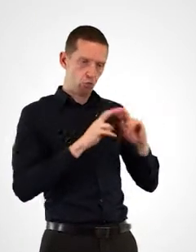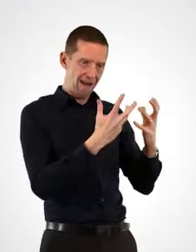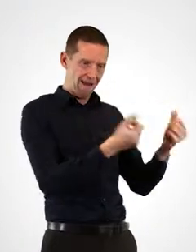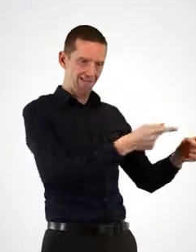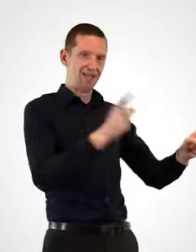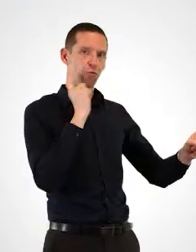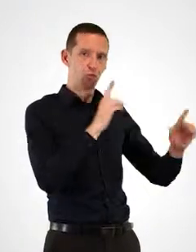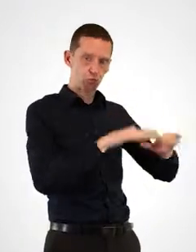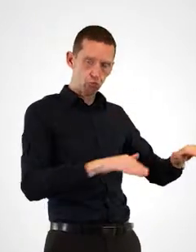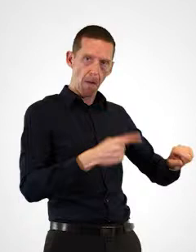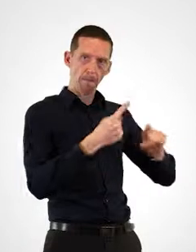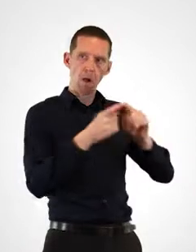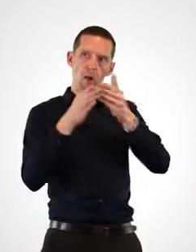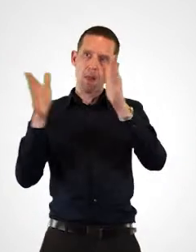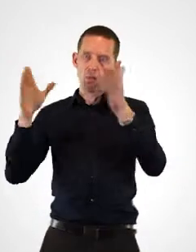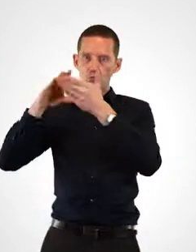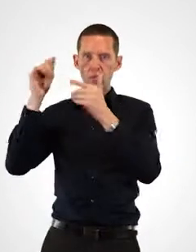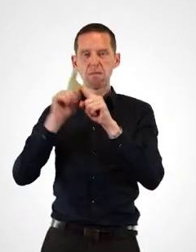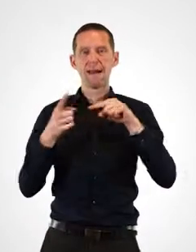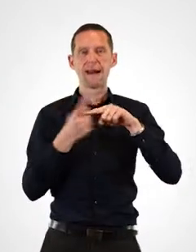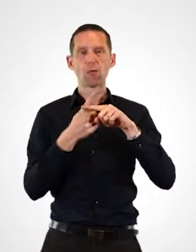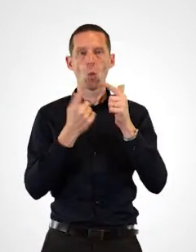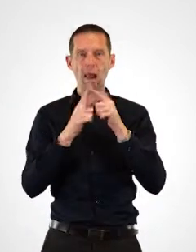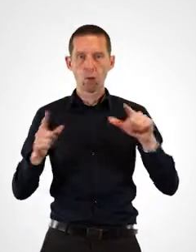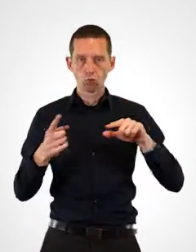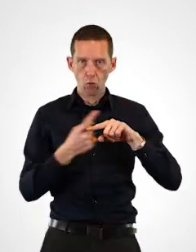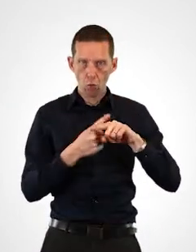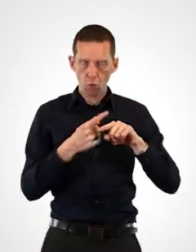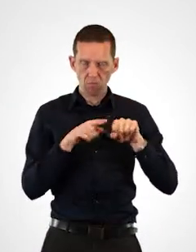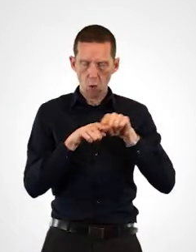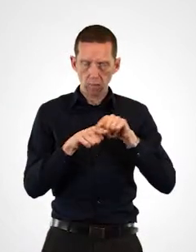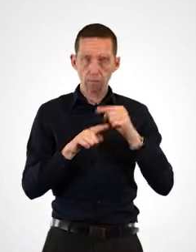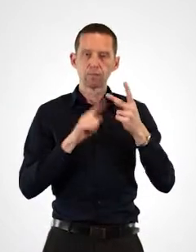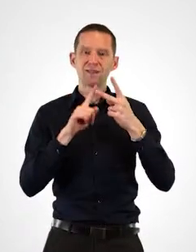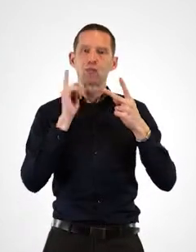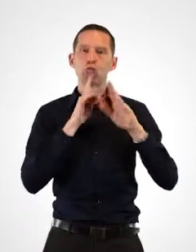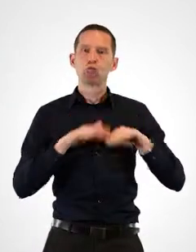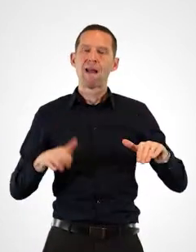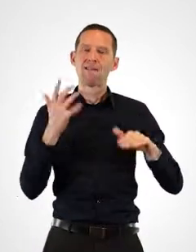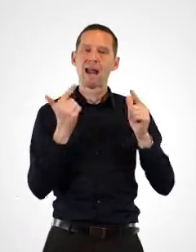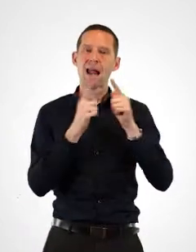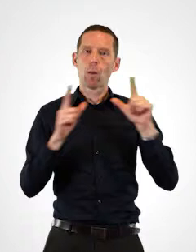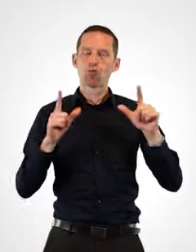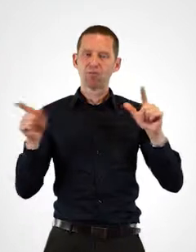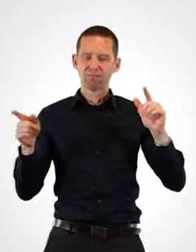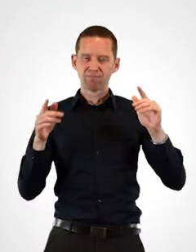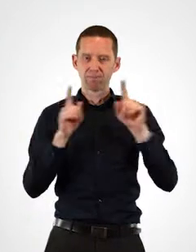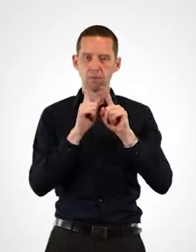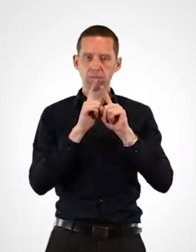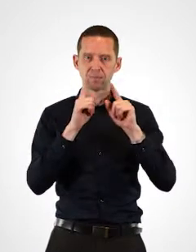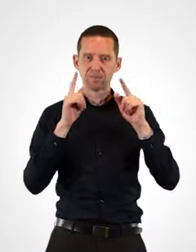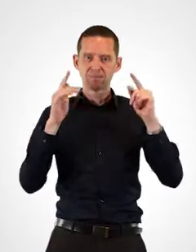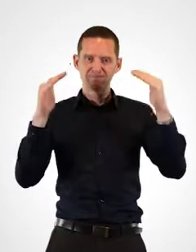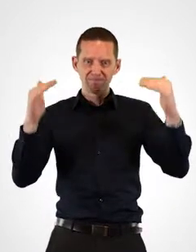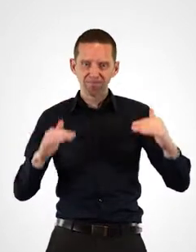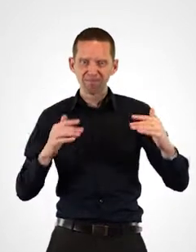other populations of students such as English language learners, hearing children who have language deficits, and trying to draw from that body